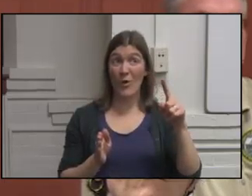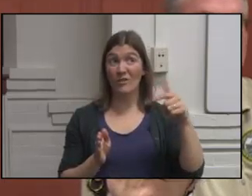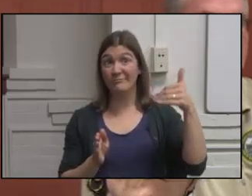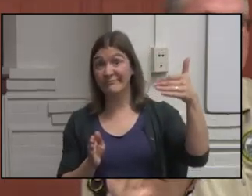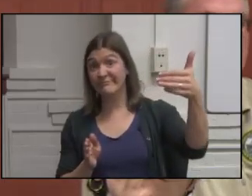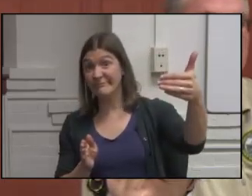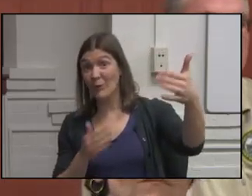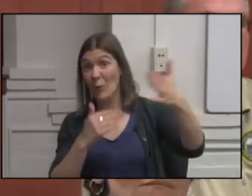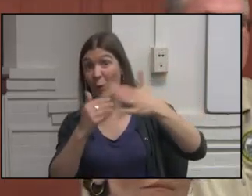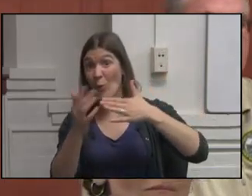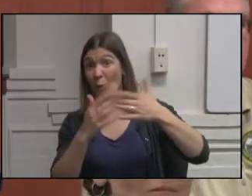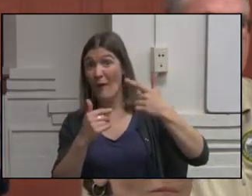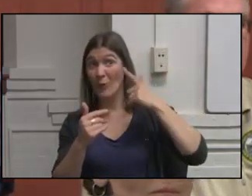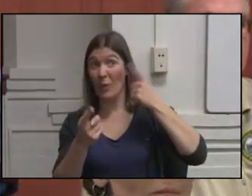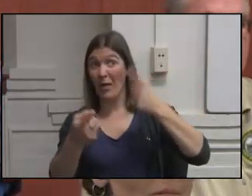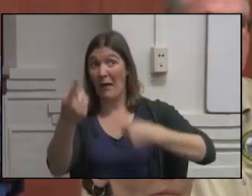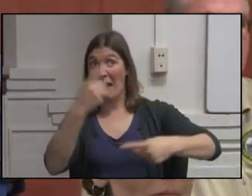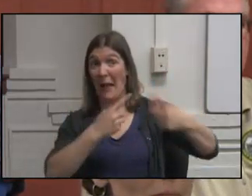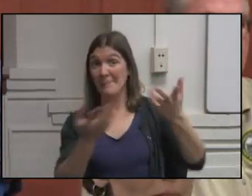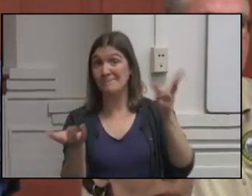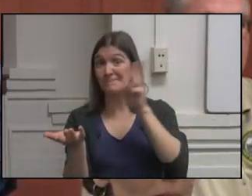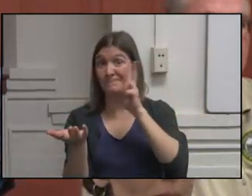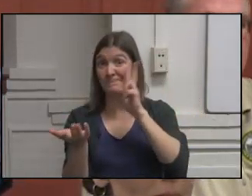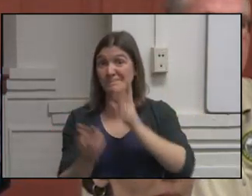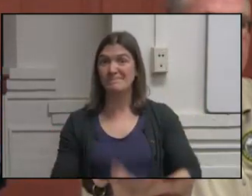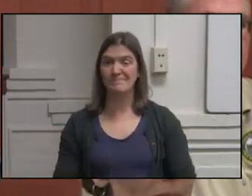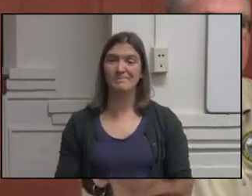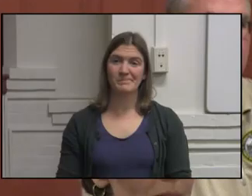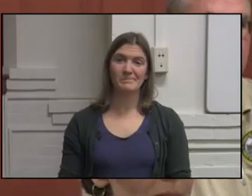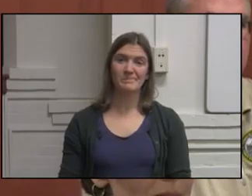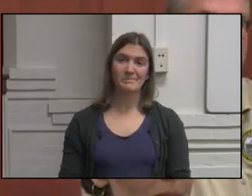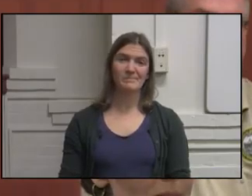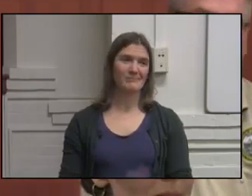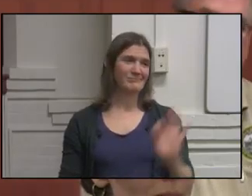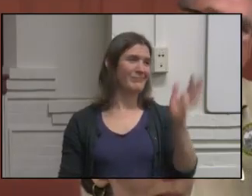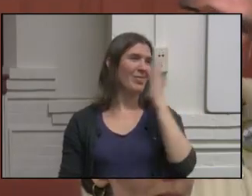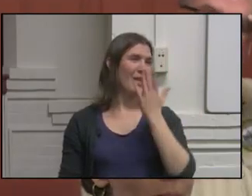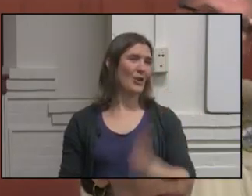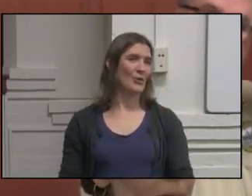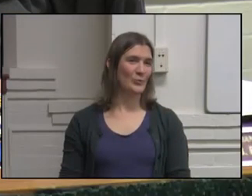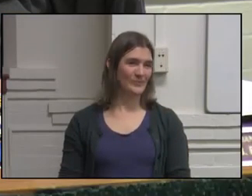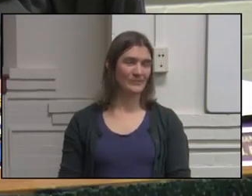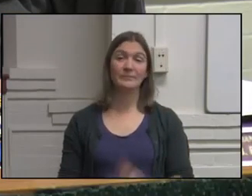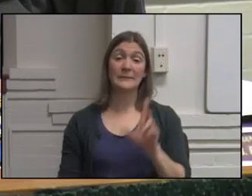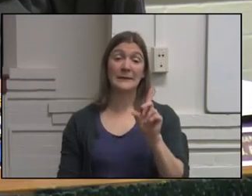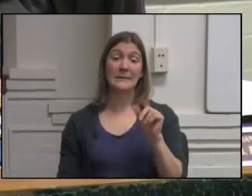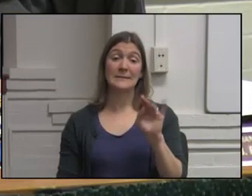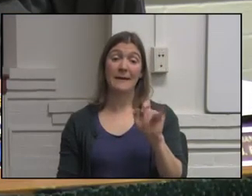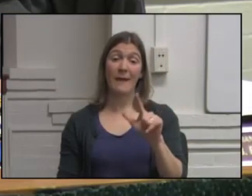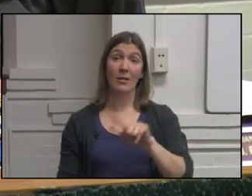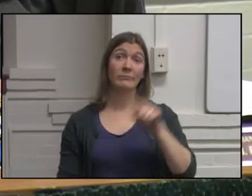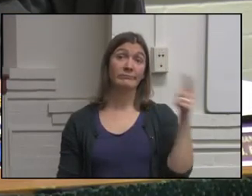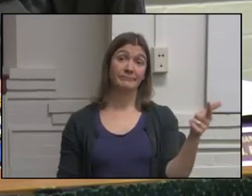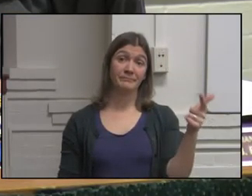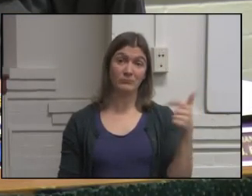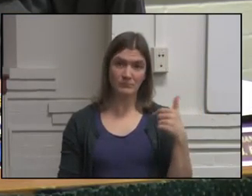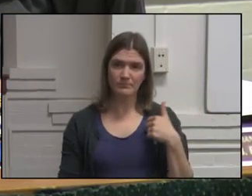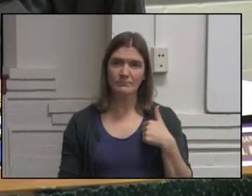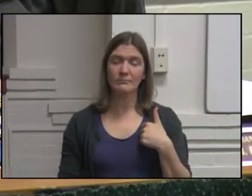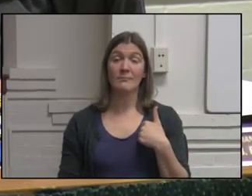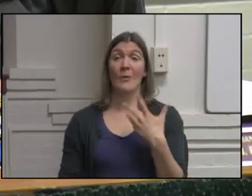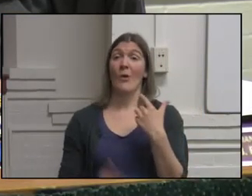we might imagine and agree is coming our way. Thank you, Spoon. Daniel? I want to give a